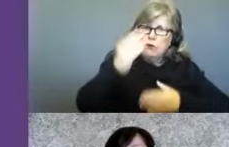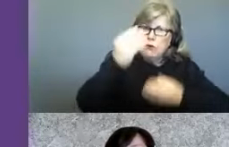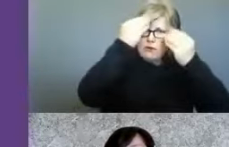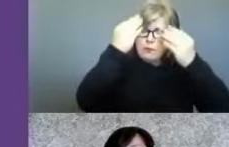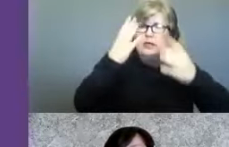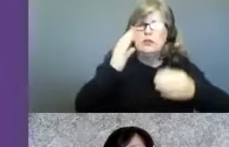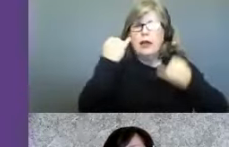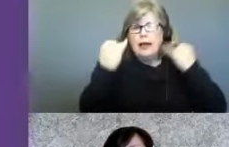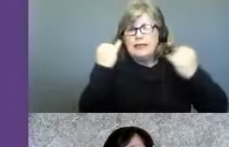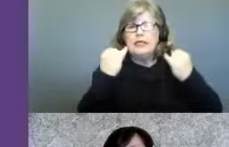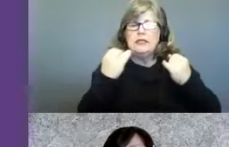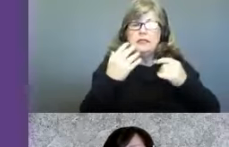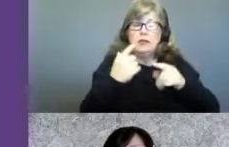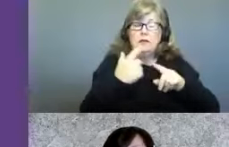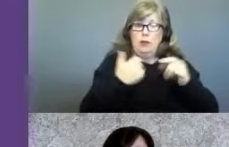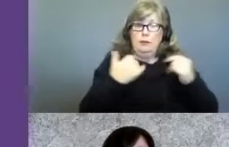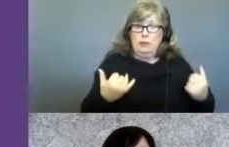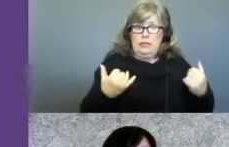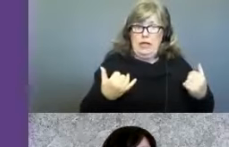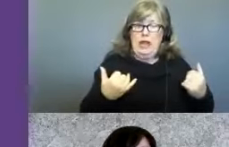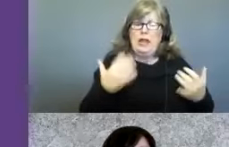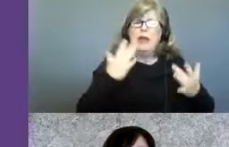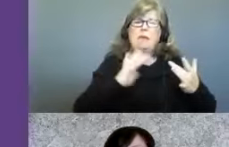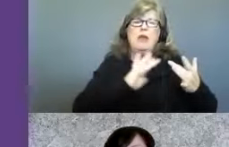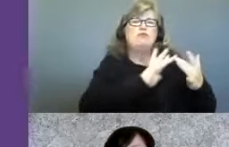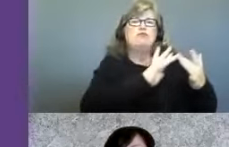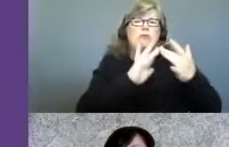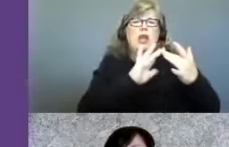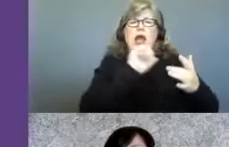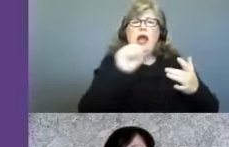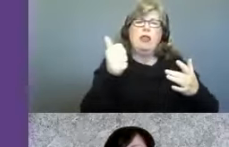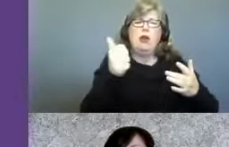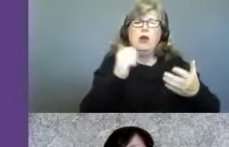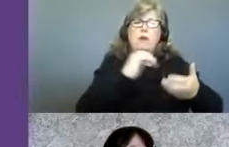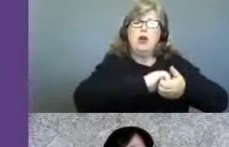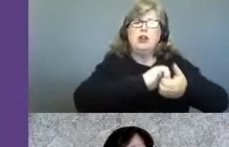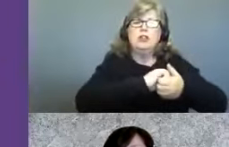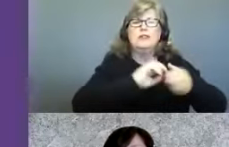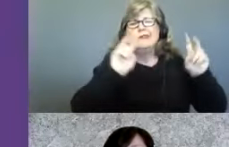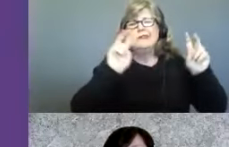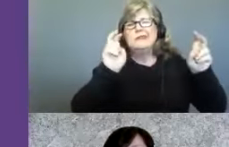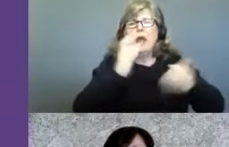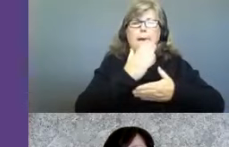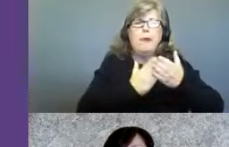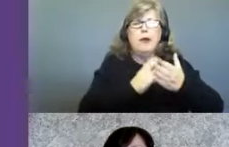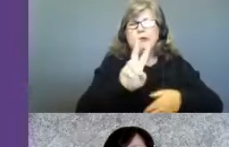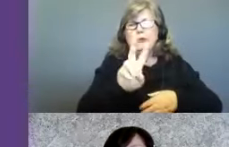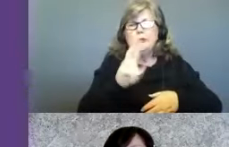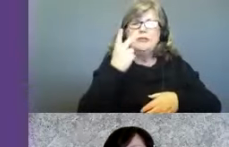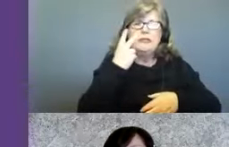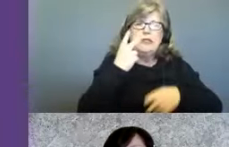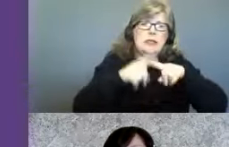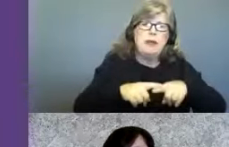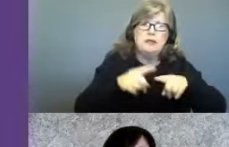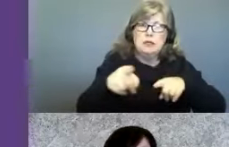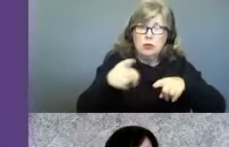Just based on today, I think we might reach out to our partners and do a part 2 based on the uptake and the interest in so many